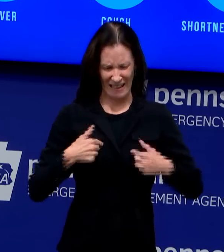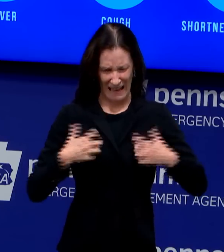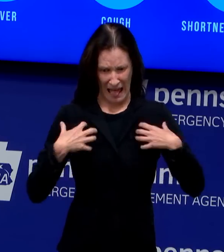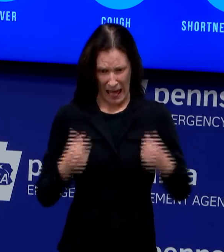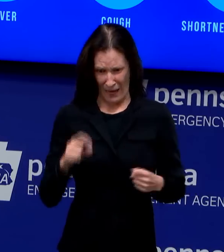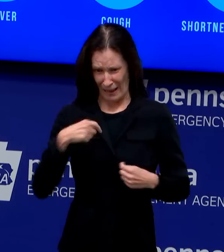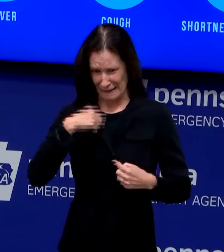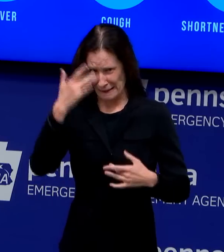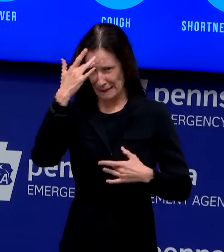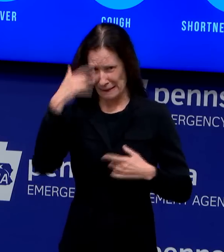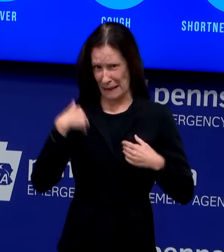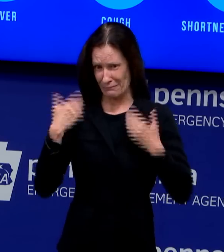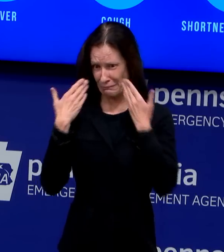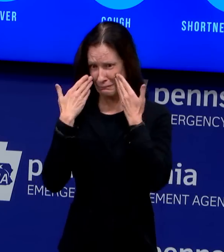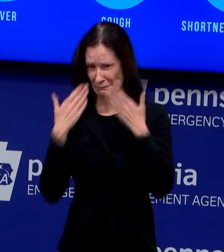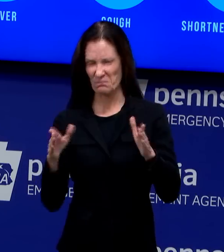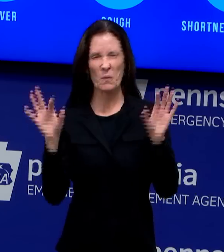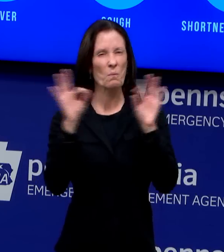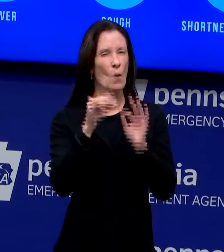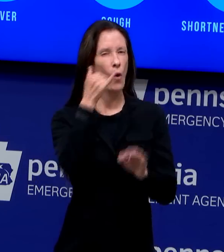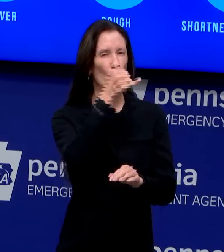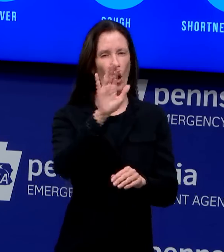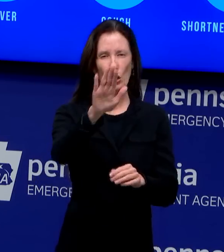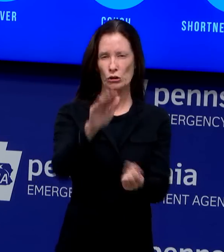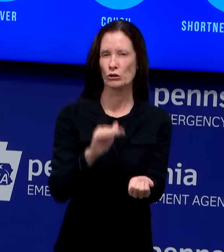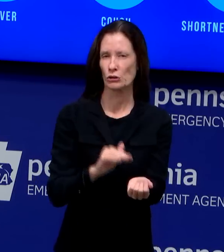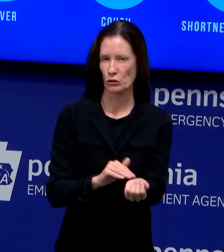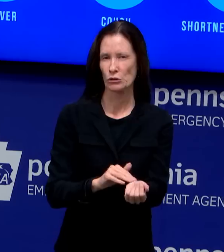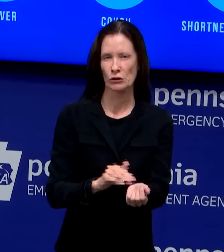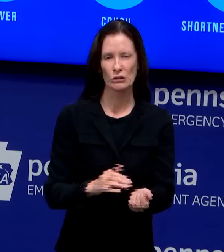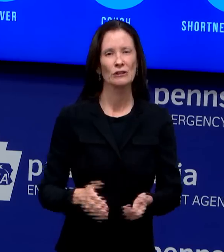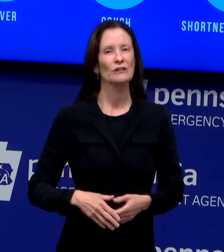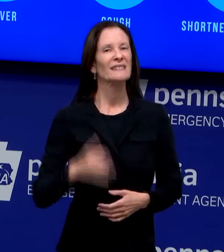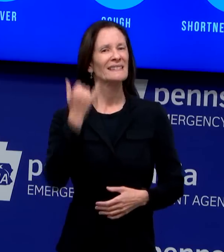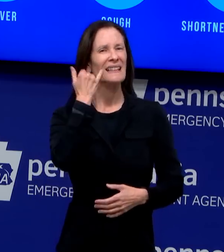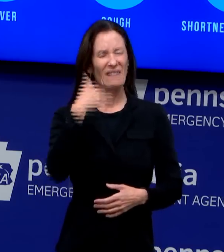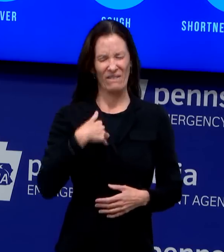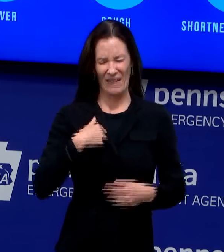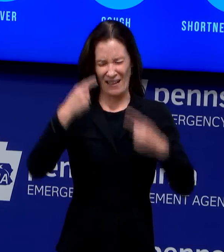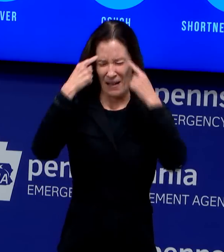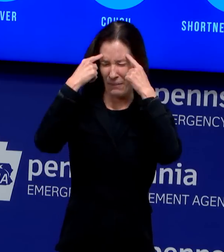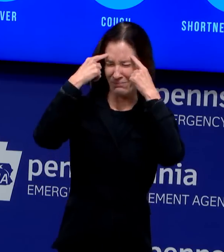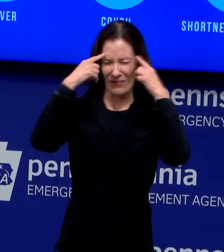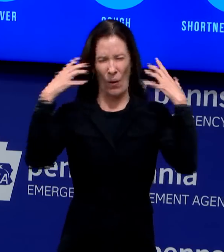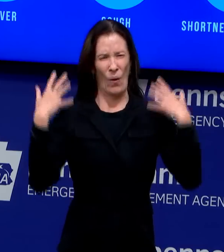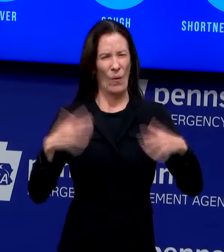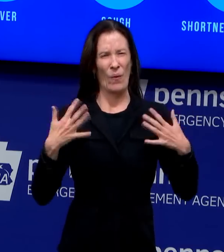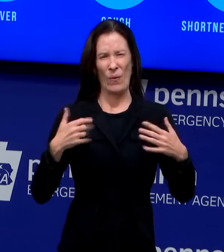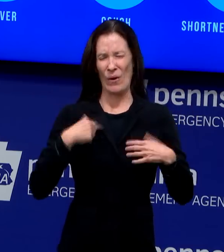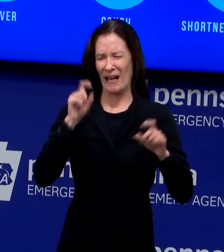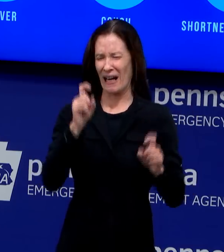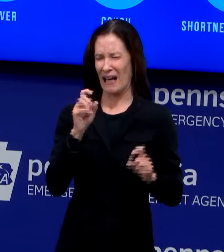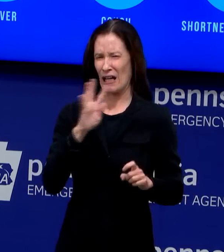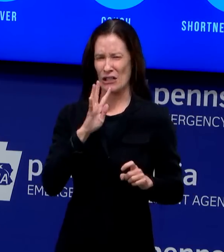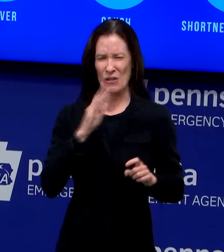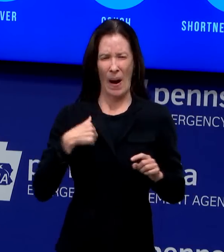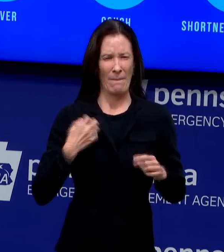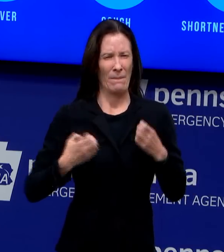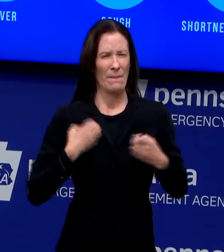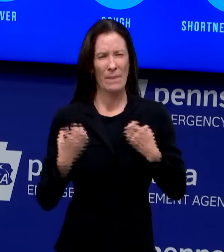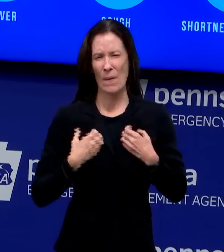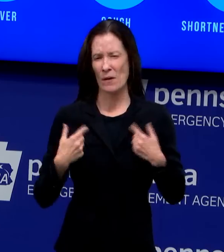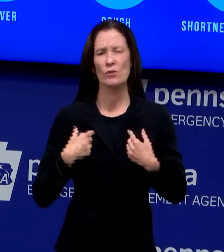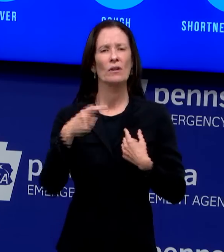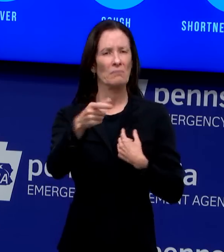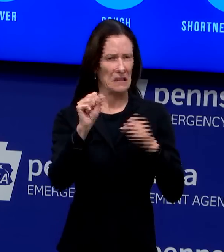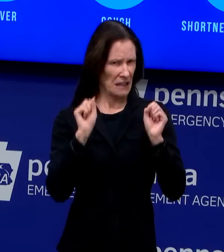health resources because you or someone you know is experiencing a mental health crisis, please contact the crisis